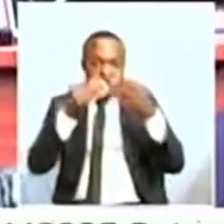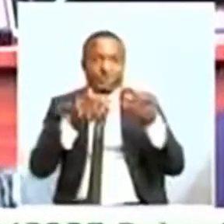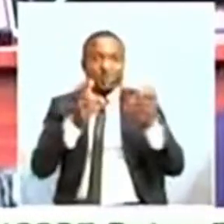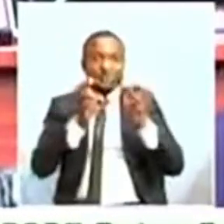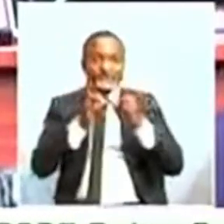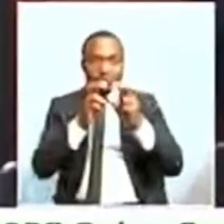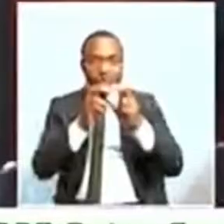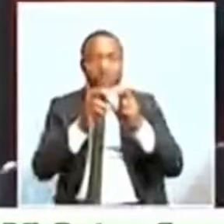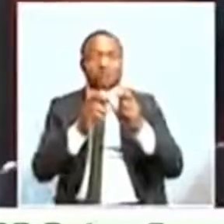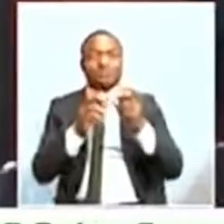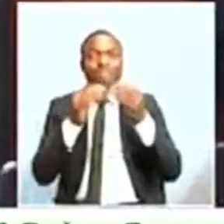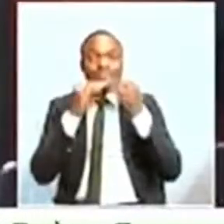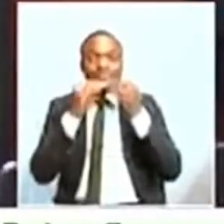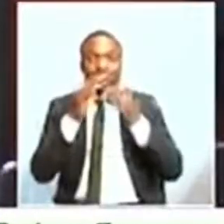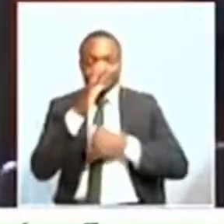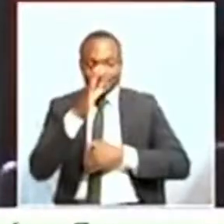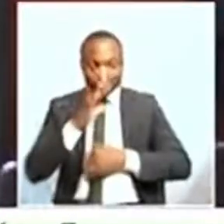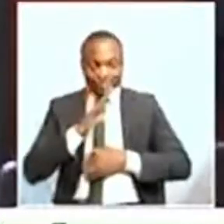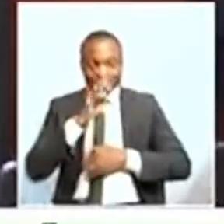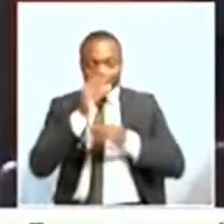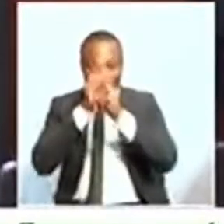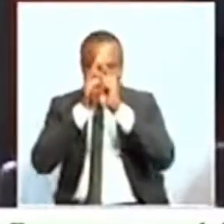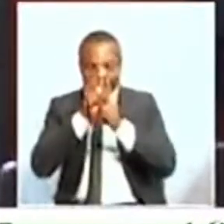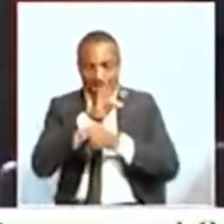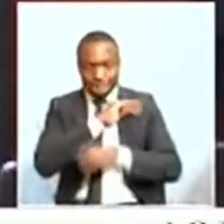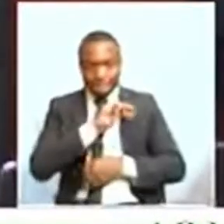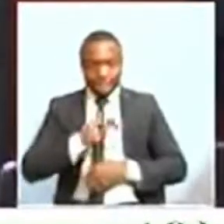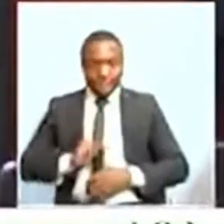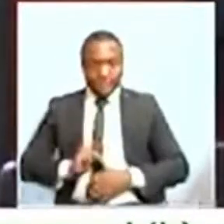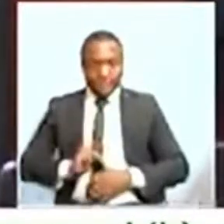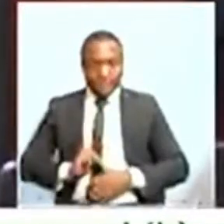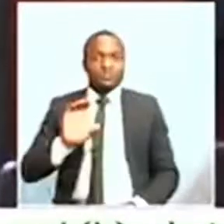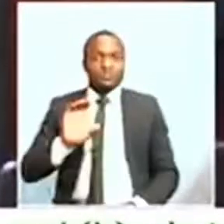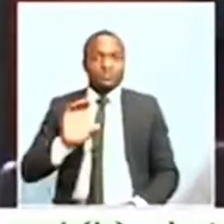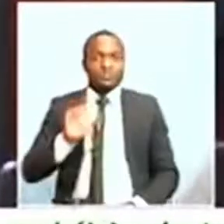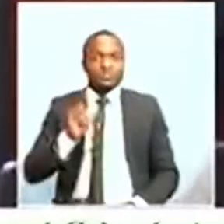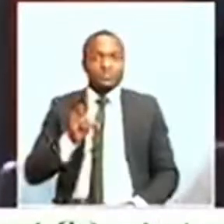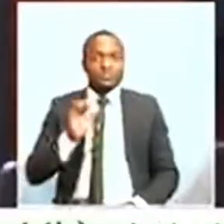thank you. Thank you very much. The Honorable Member for Chifu.